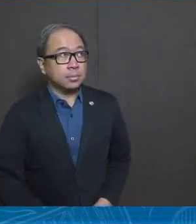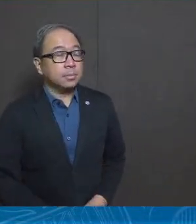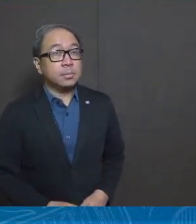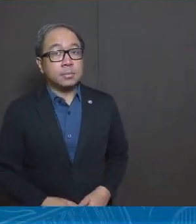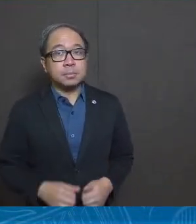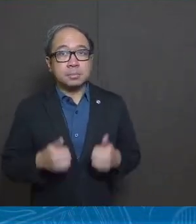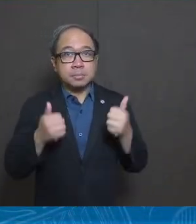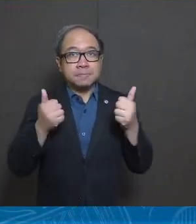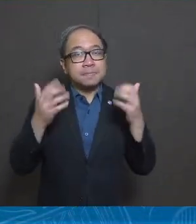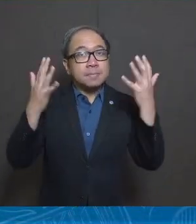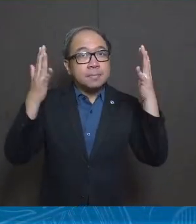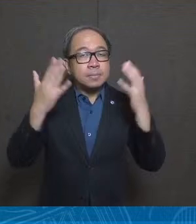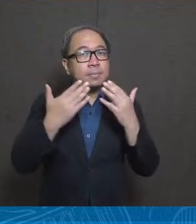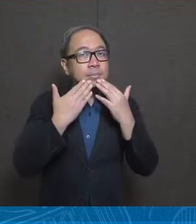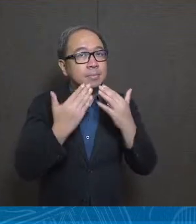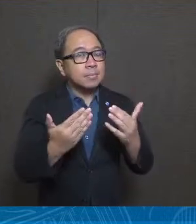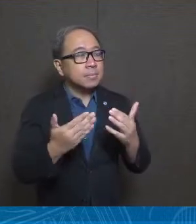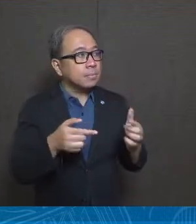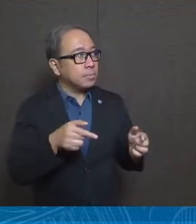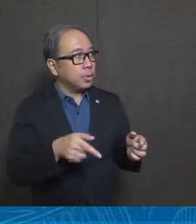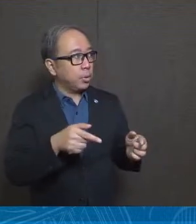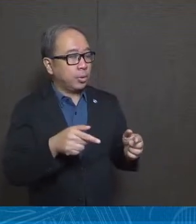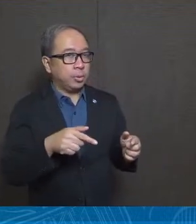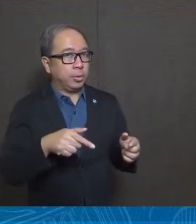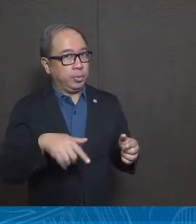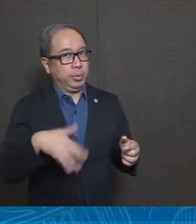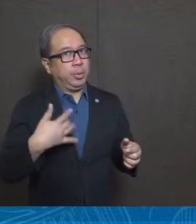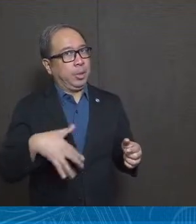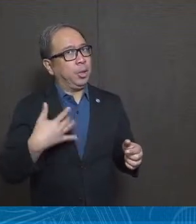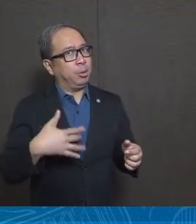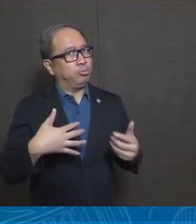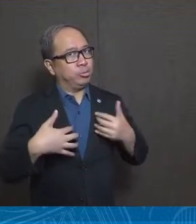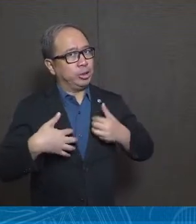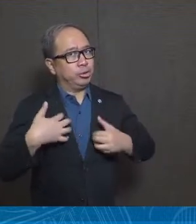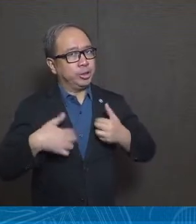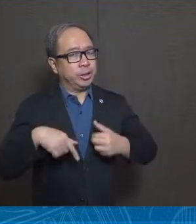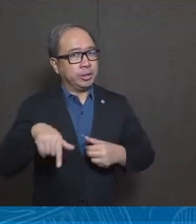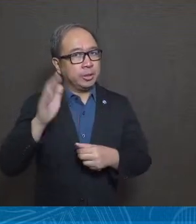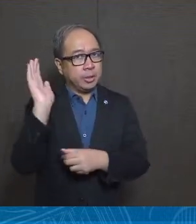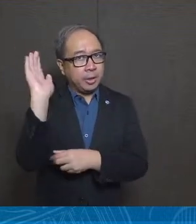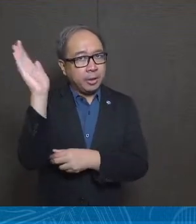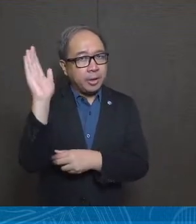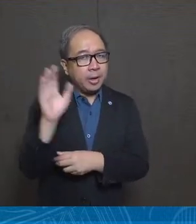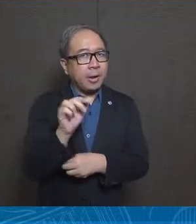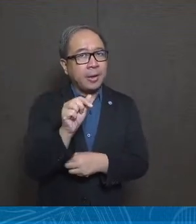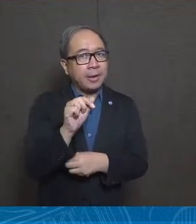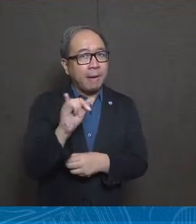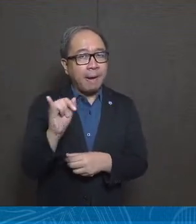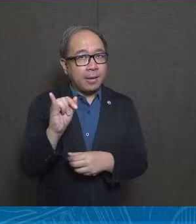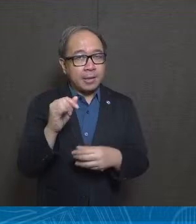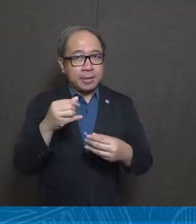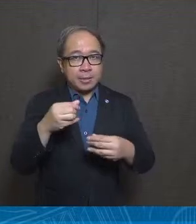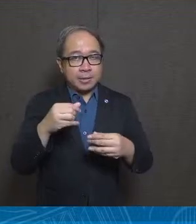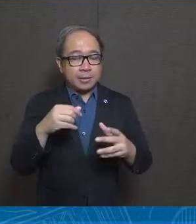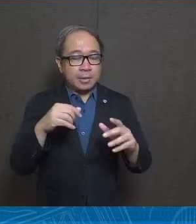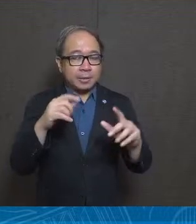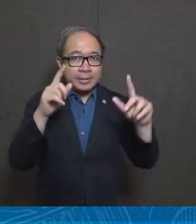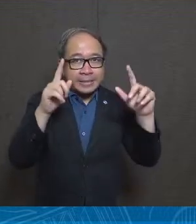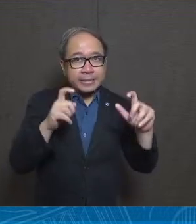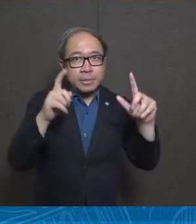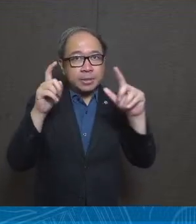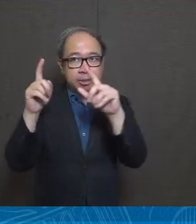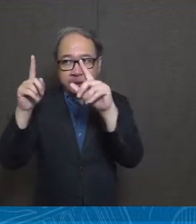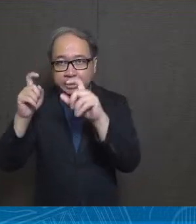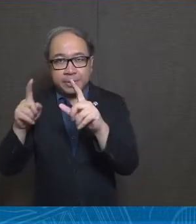Thank you very much, Lorraine, for the very interesting AI-generated images. Brought it to